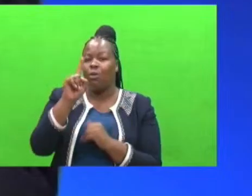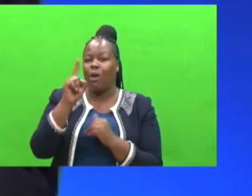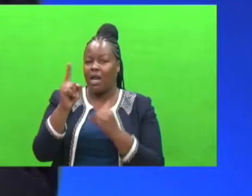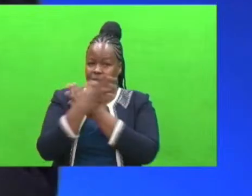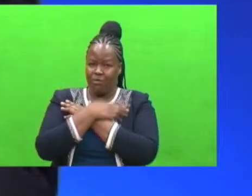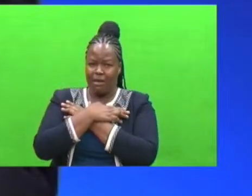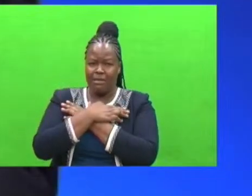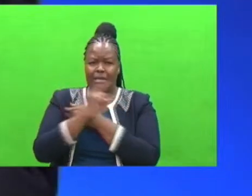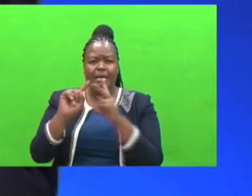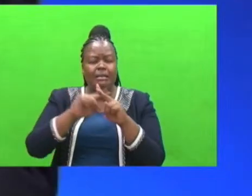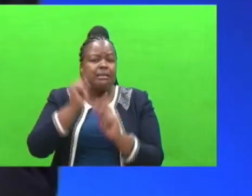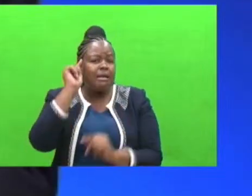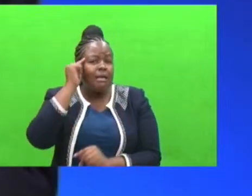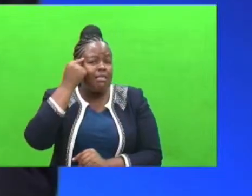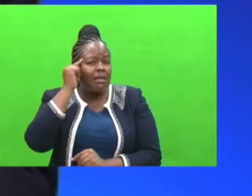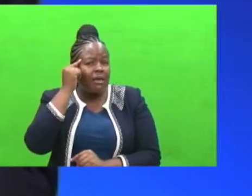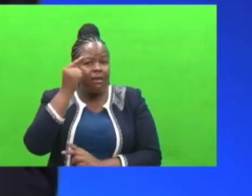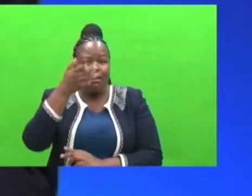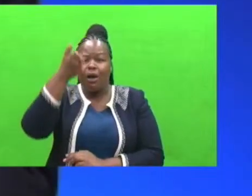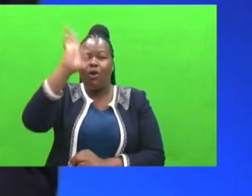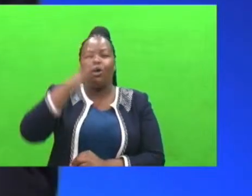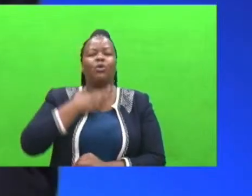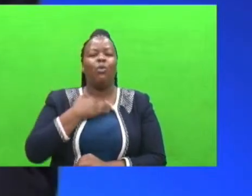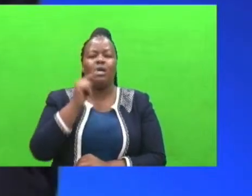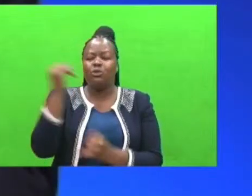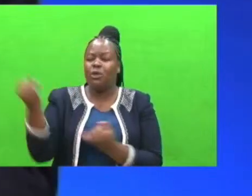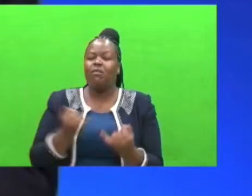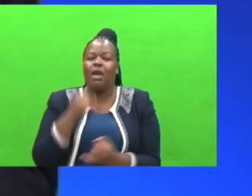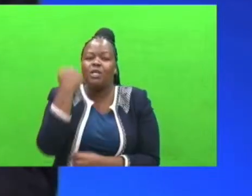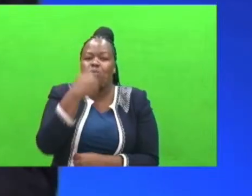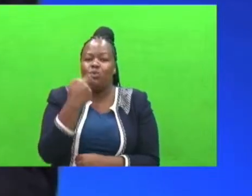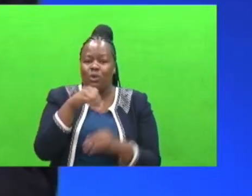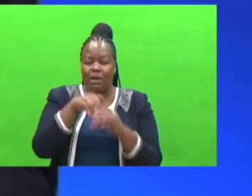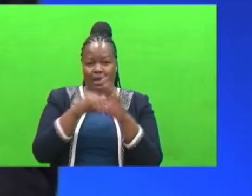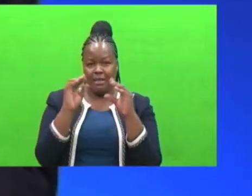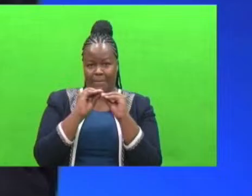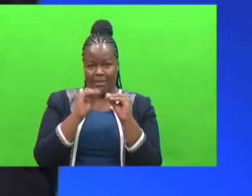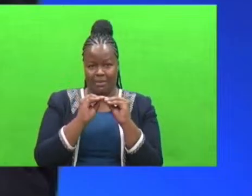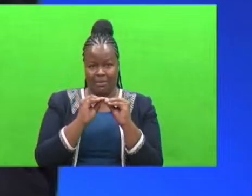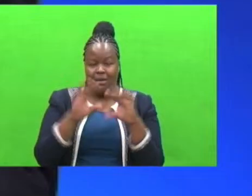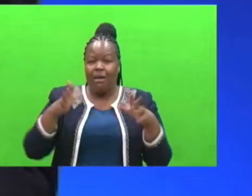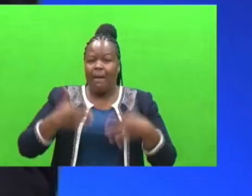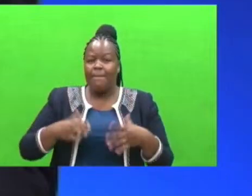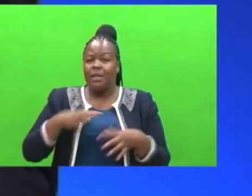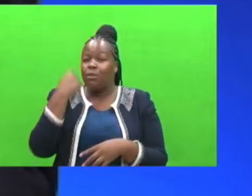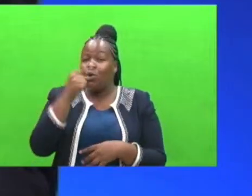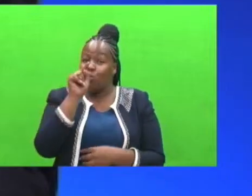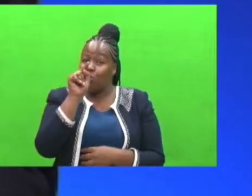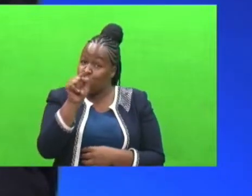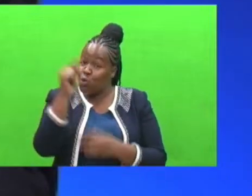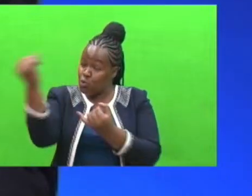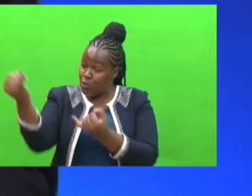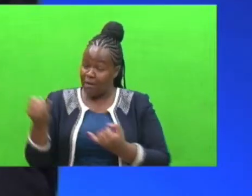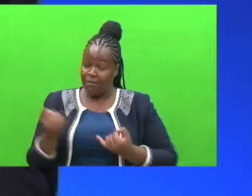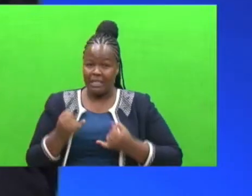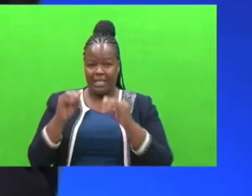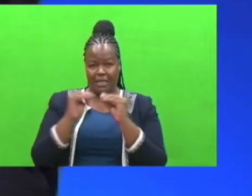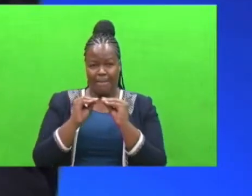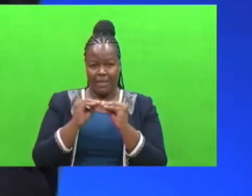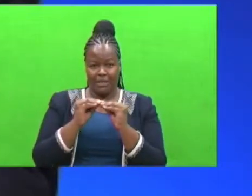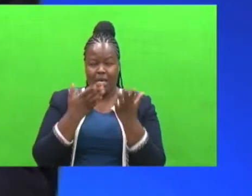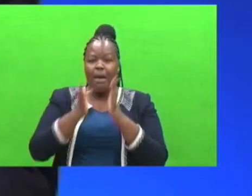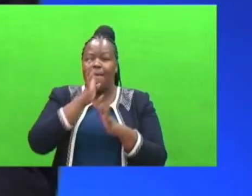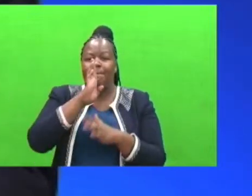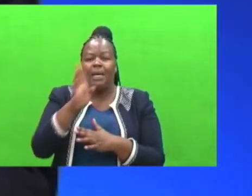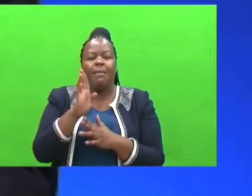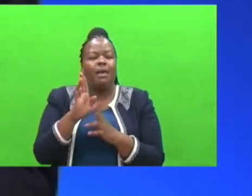thinking, who does God want you to invite to these meetings? The people that you invite to the meetings may be the